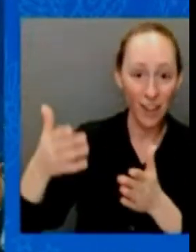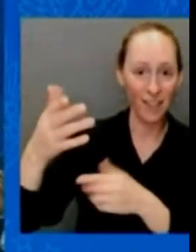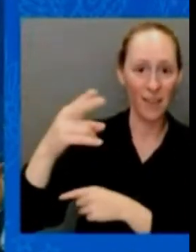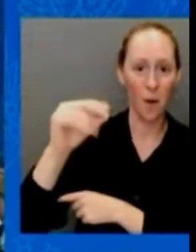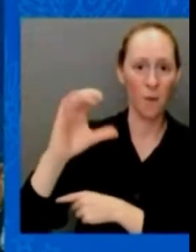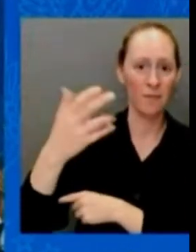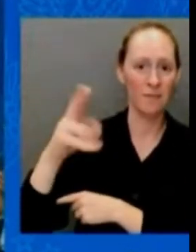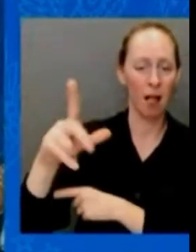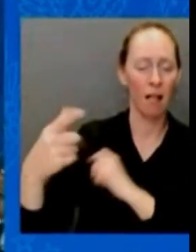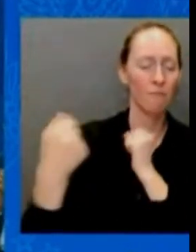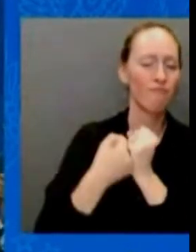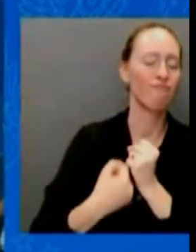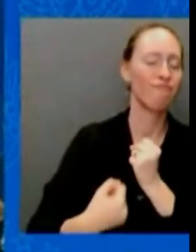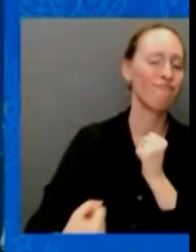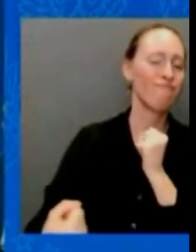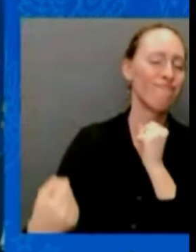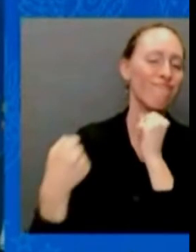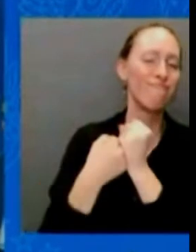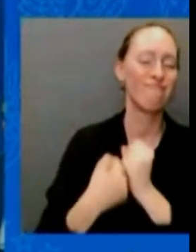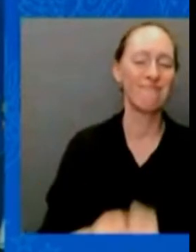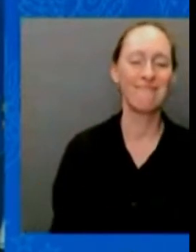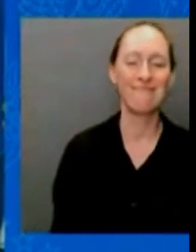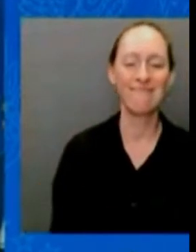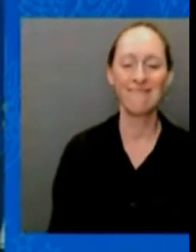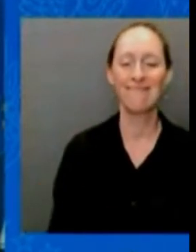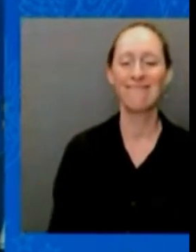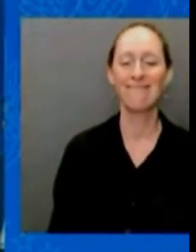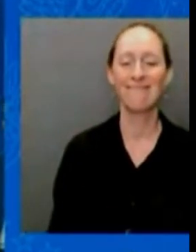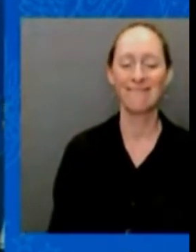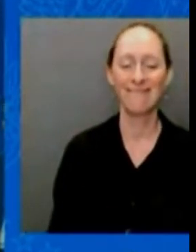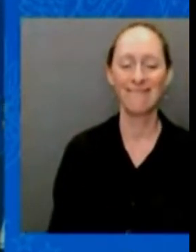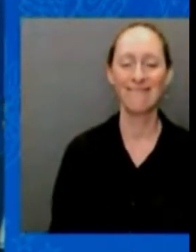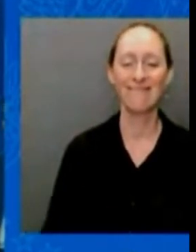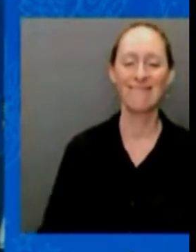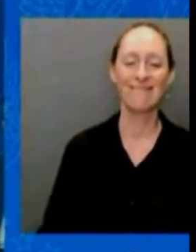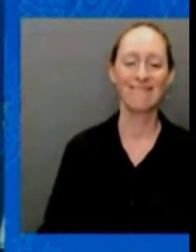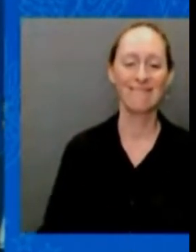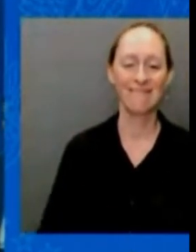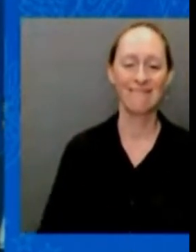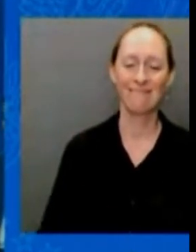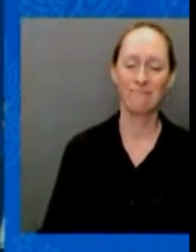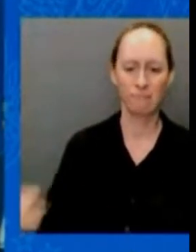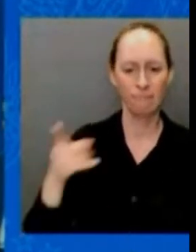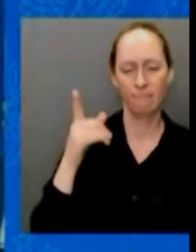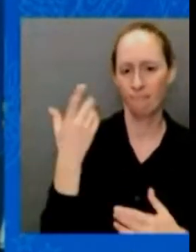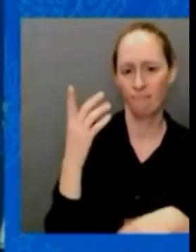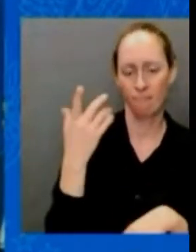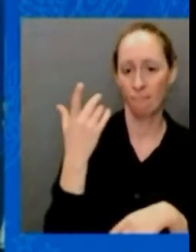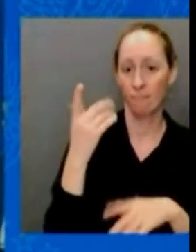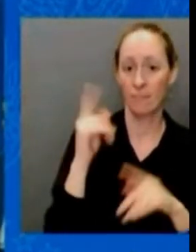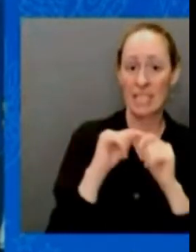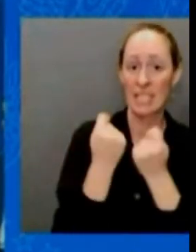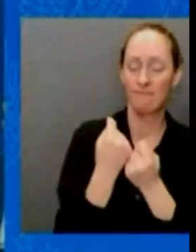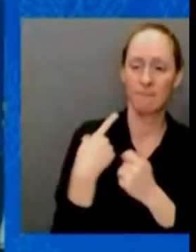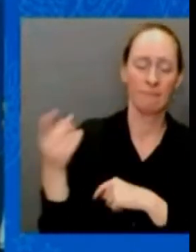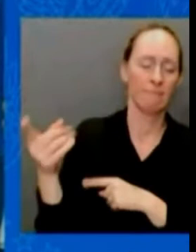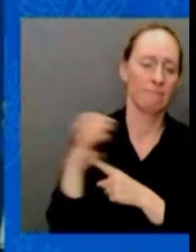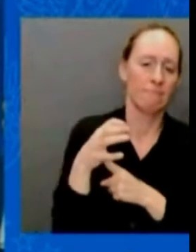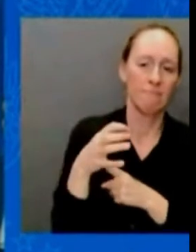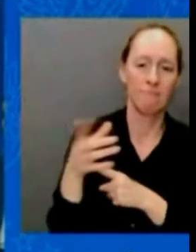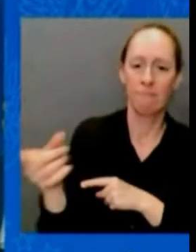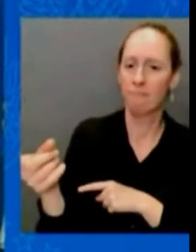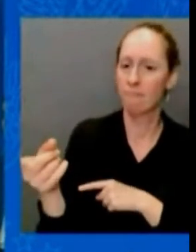We make an unstoppable team, and if I didn't have her fighting alongside me for New York, we wouldn't be here